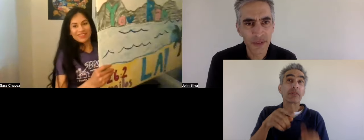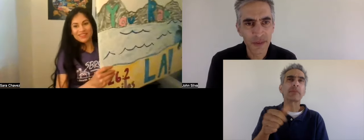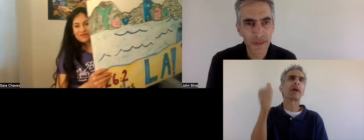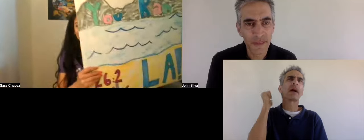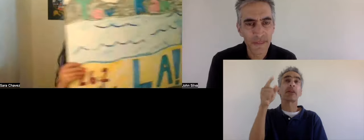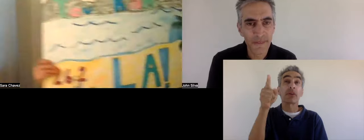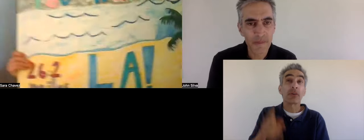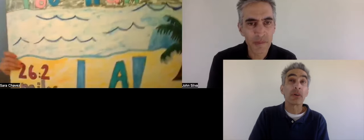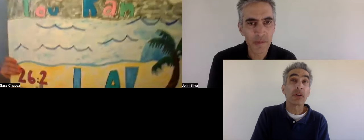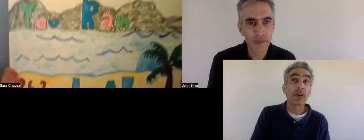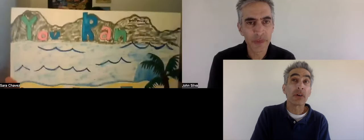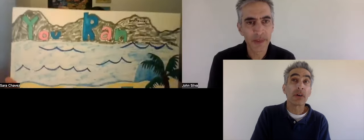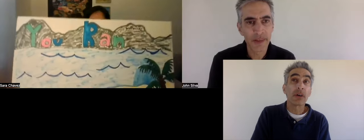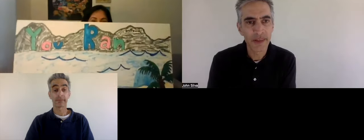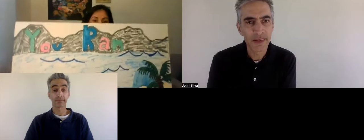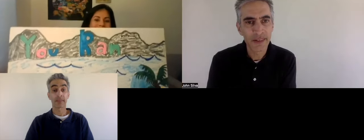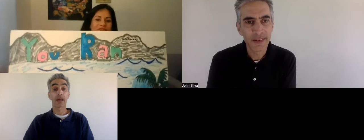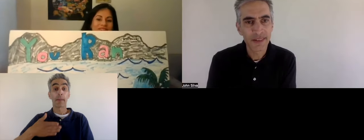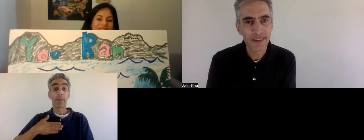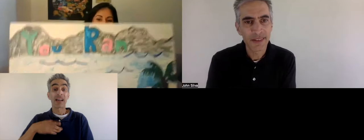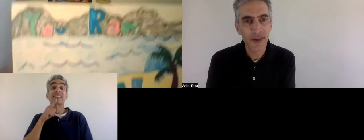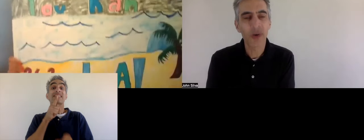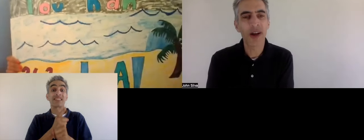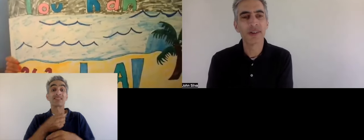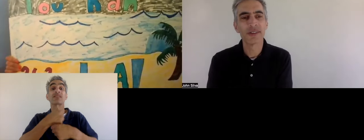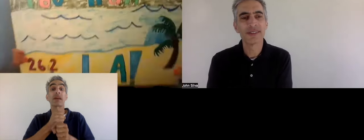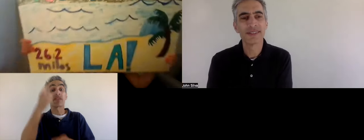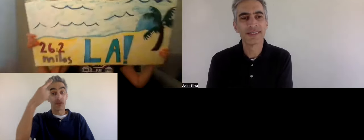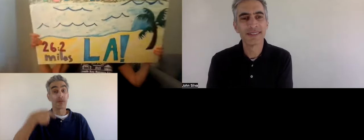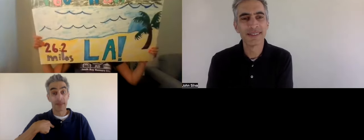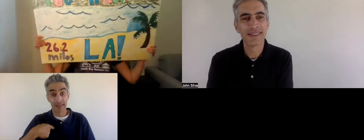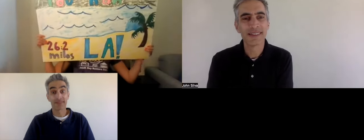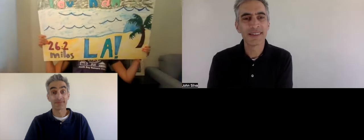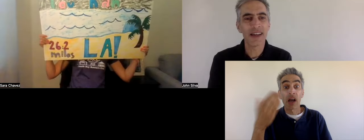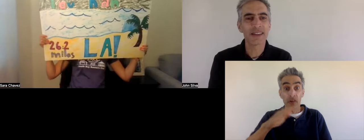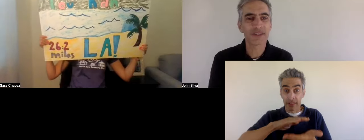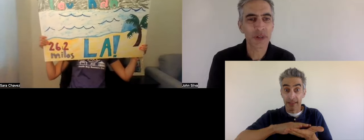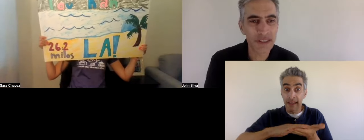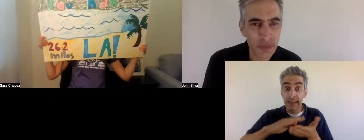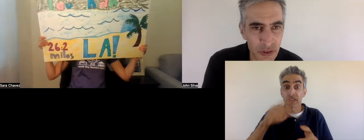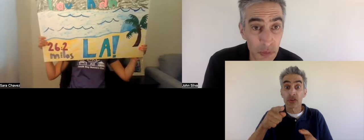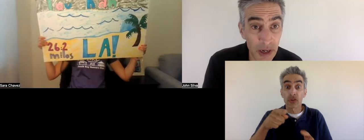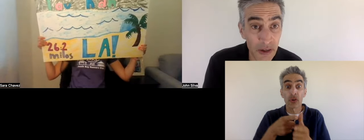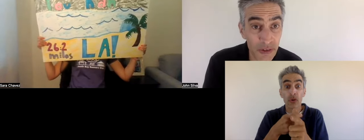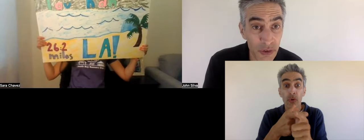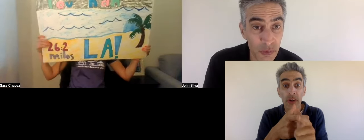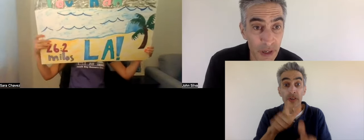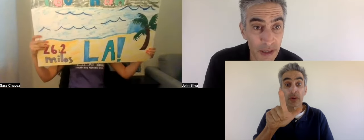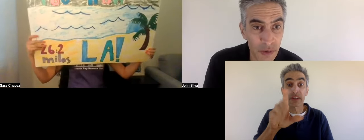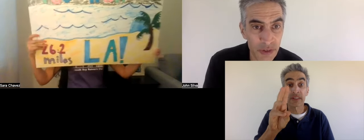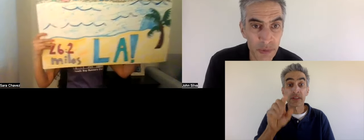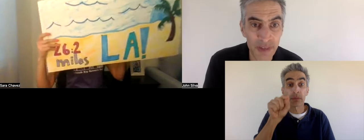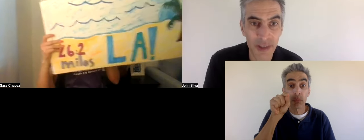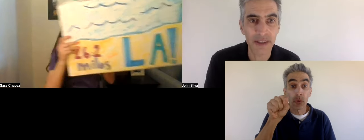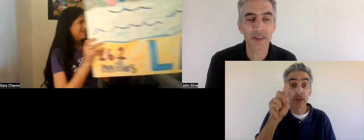This is what my sisters made me. It was... Oh, wow. Nice. 26.2 miles. You